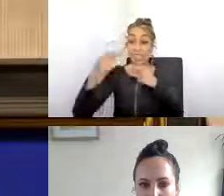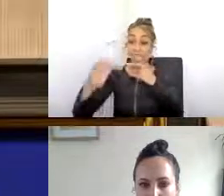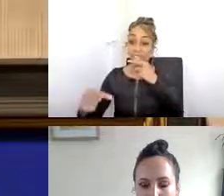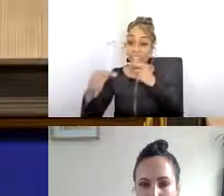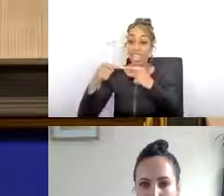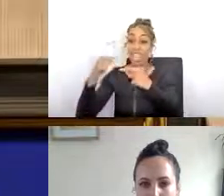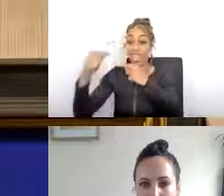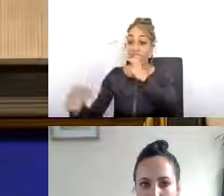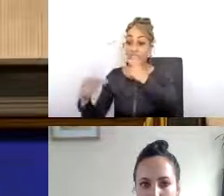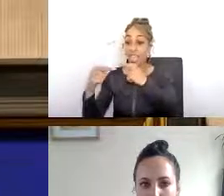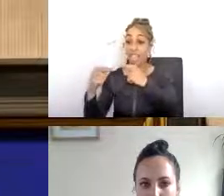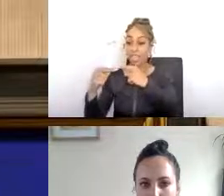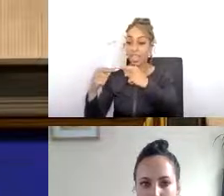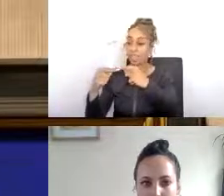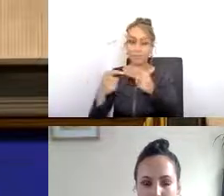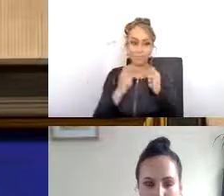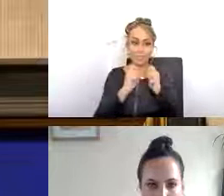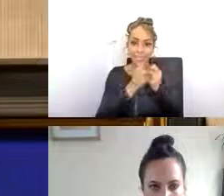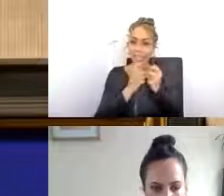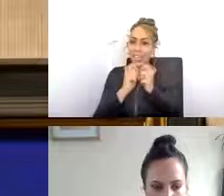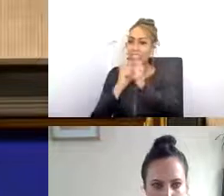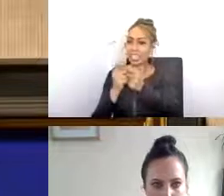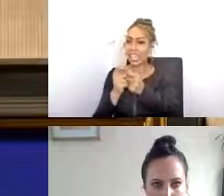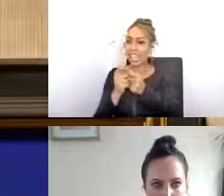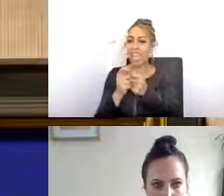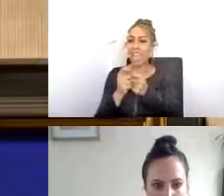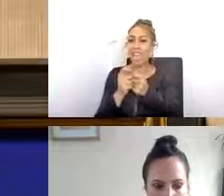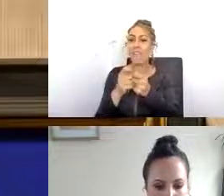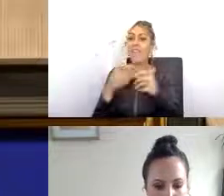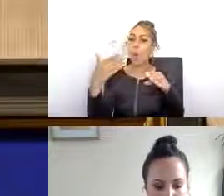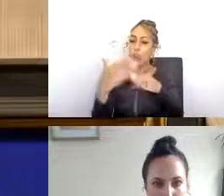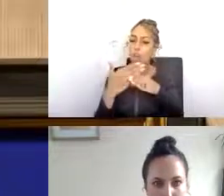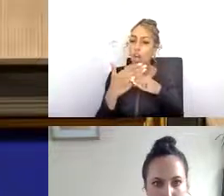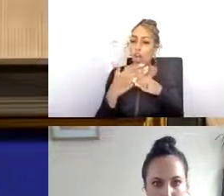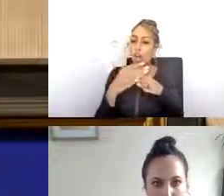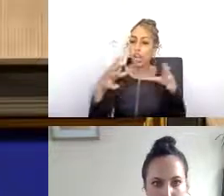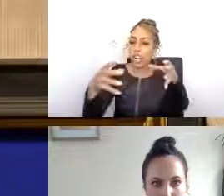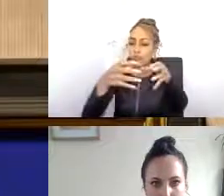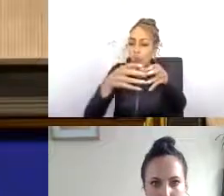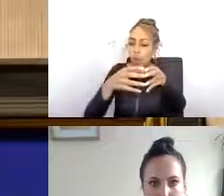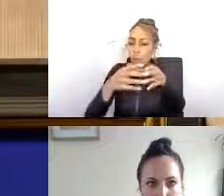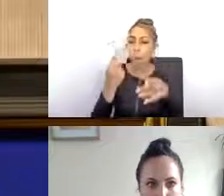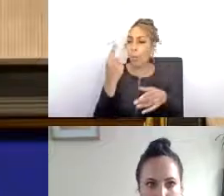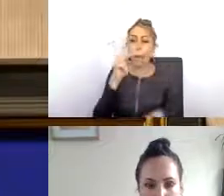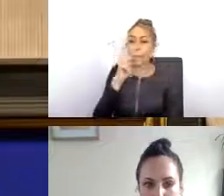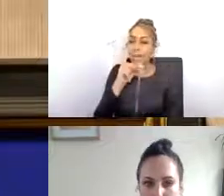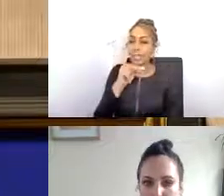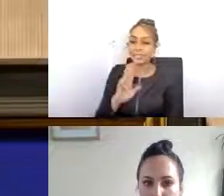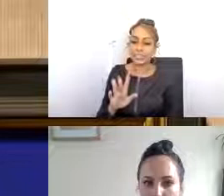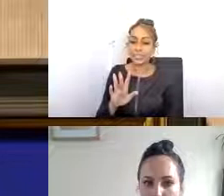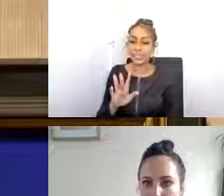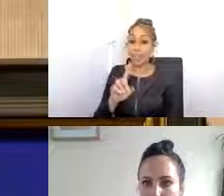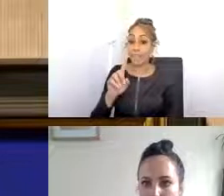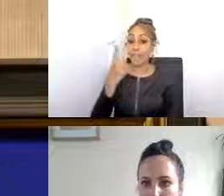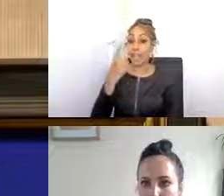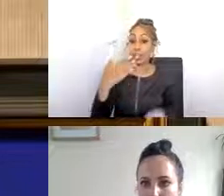fallow year, but it was given for a body of work rather than a particular painting. And the first winner was